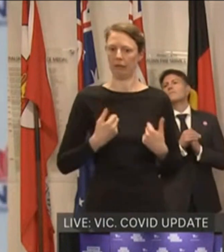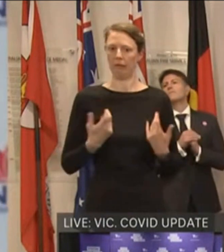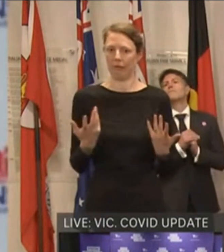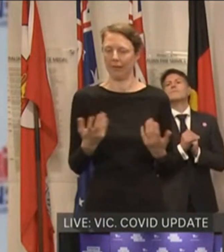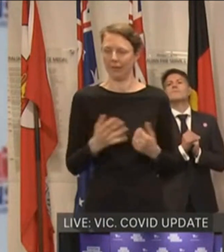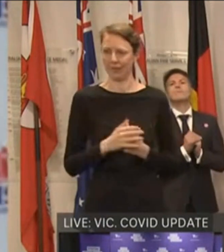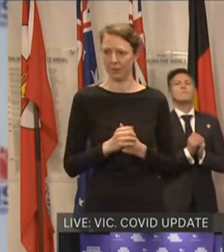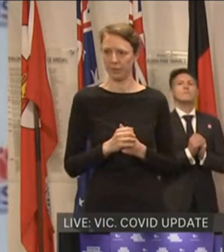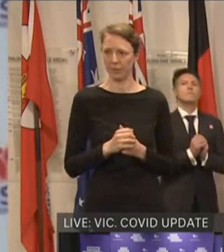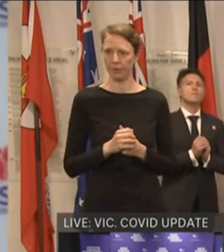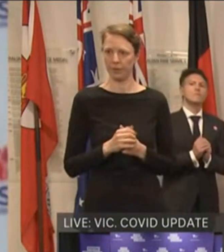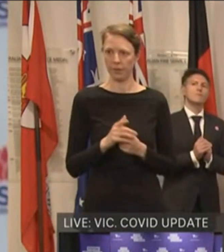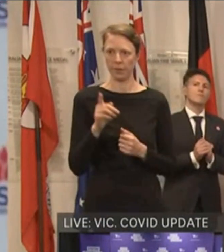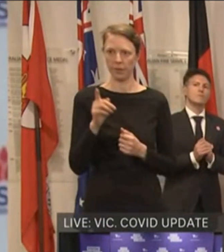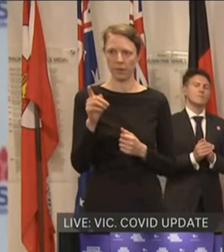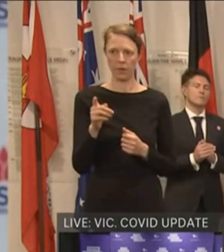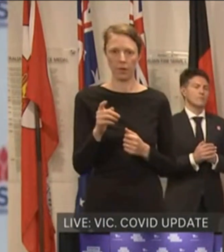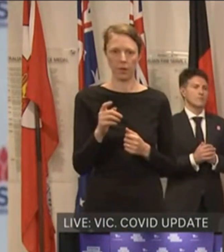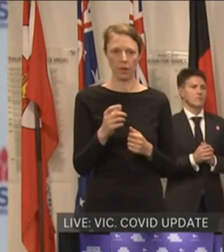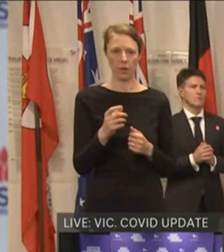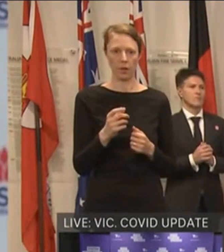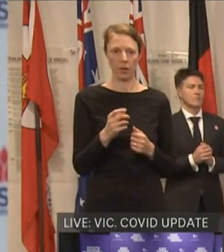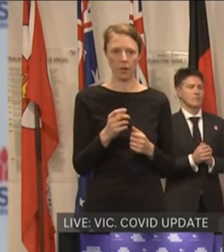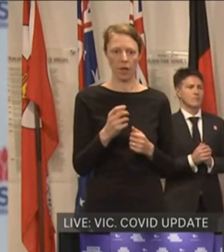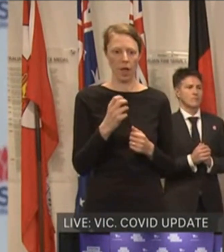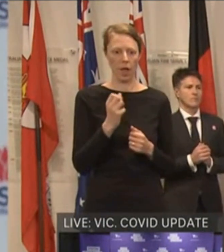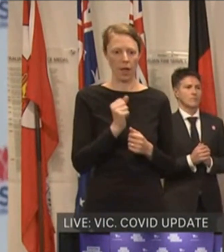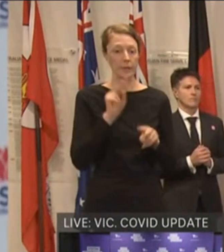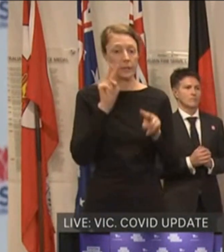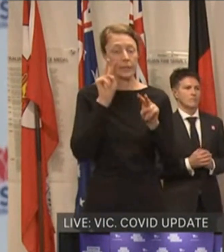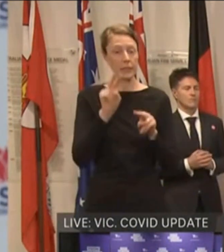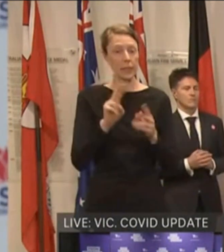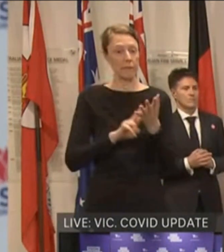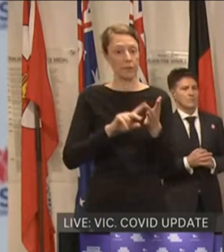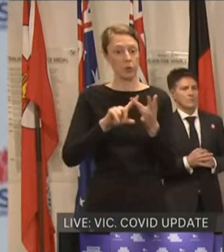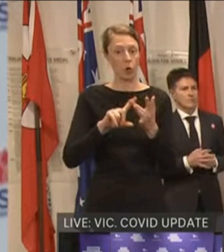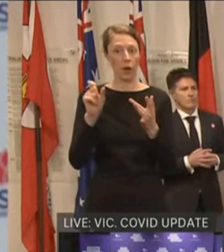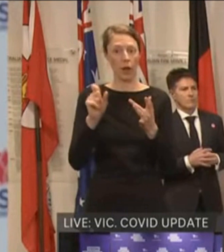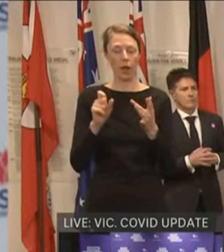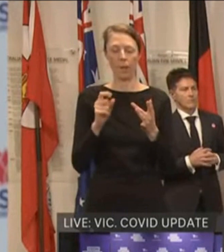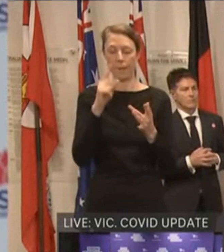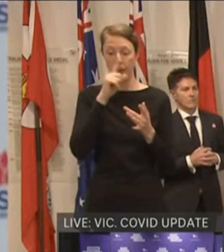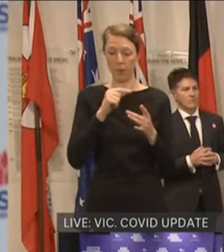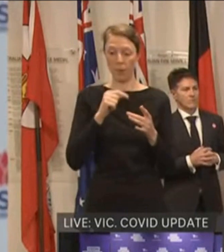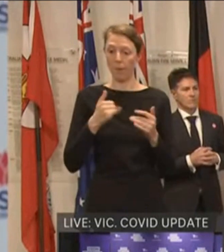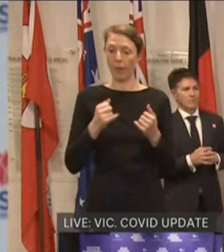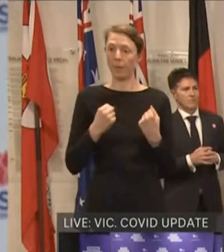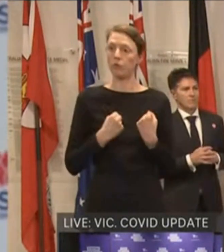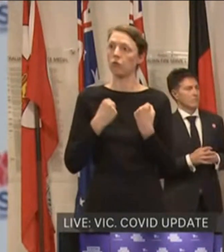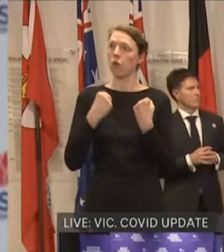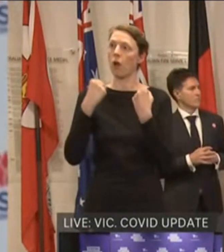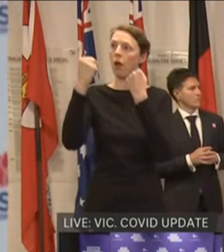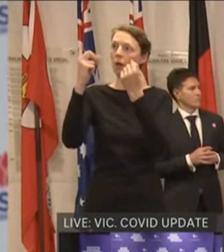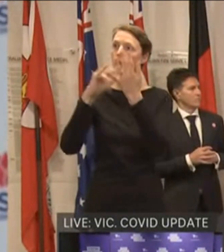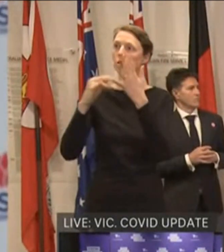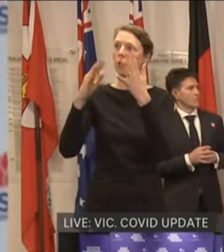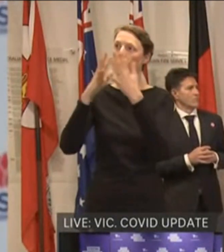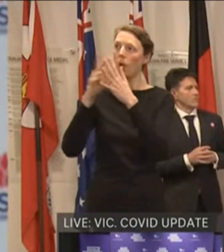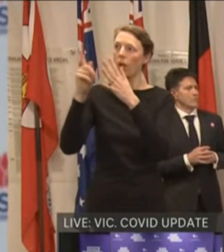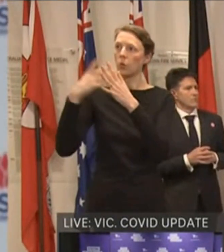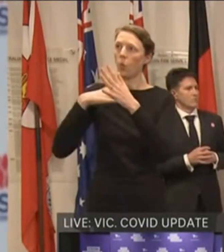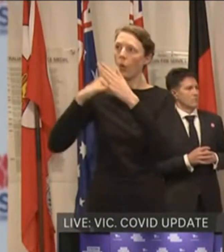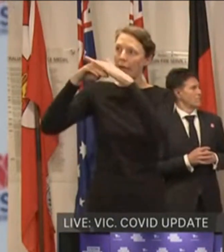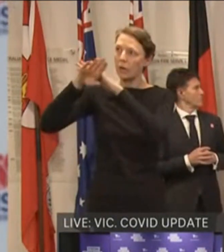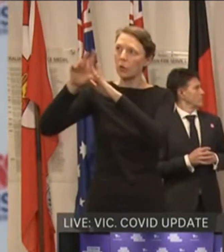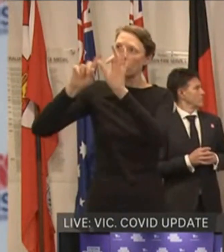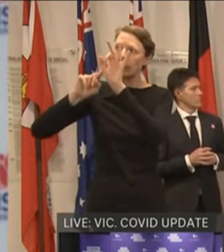South Wales Police Force, everyone from the Commissioner down who is stepping up their activities. I know the instructions the Commissioner has given to members of the force is